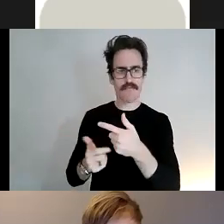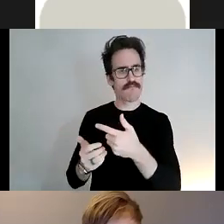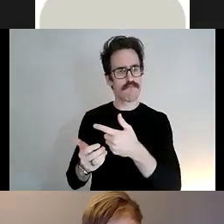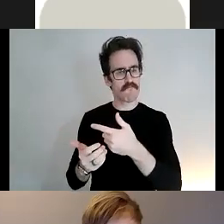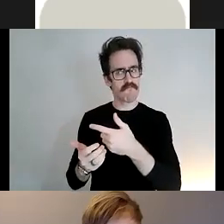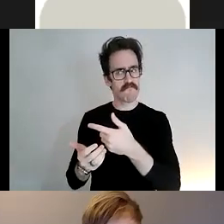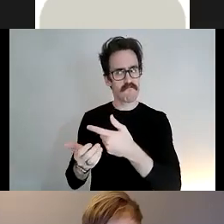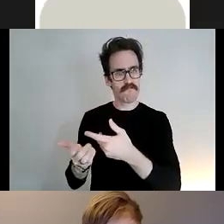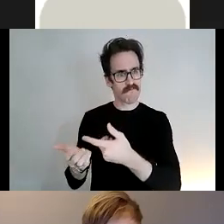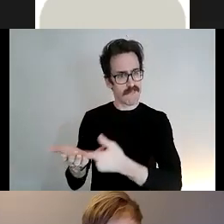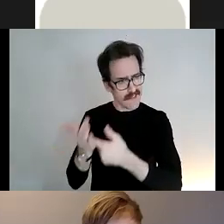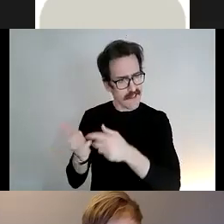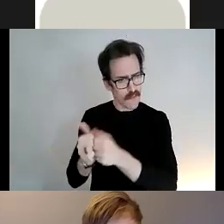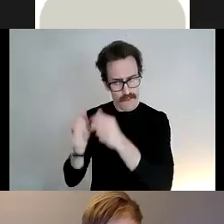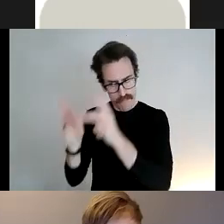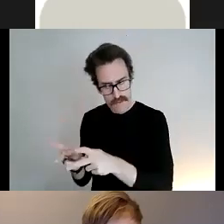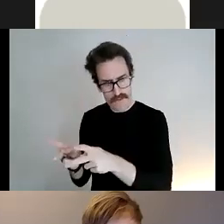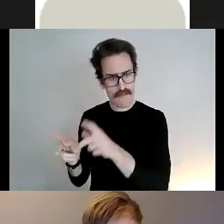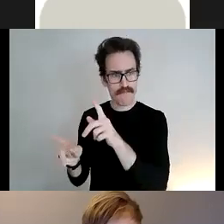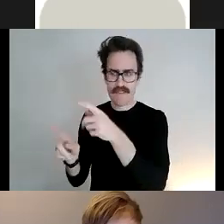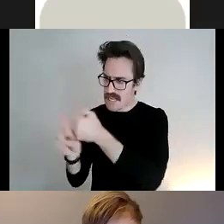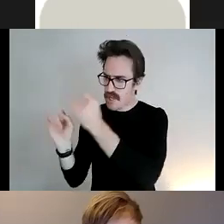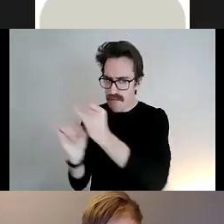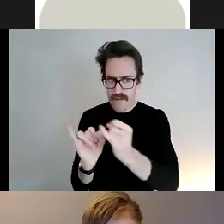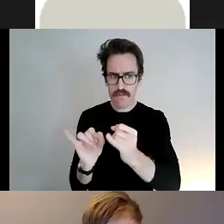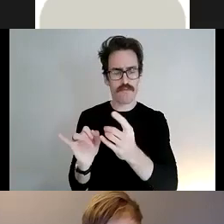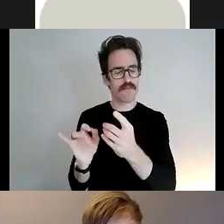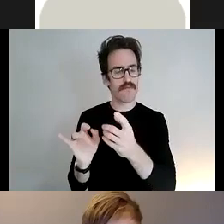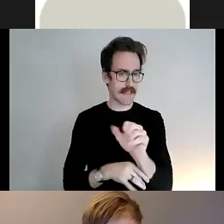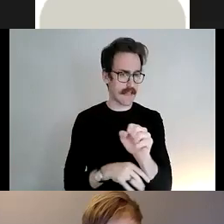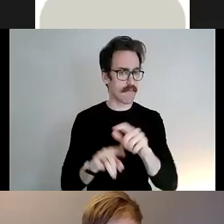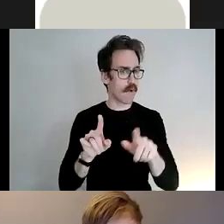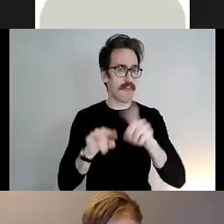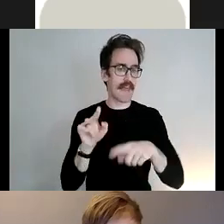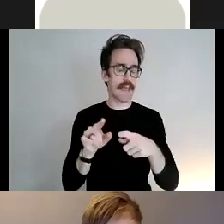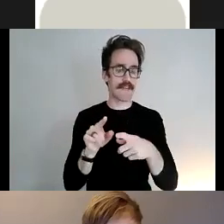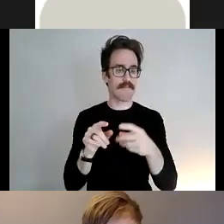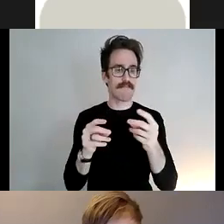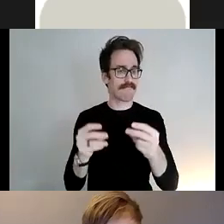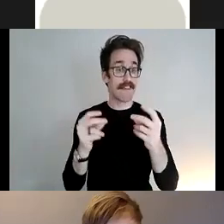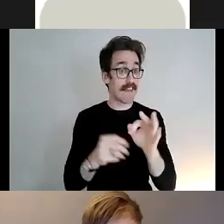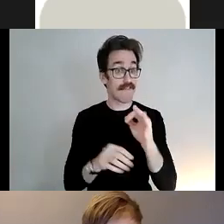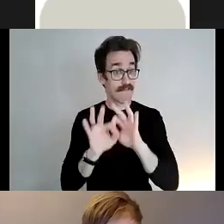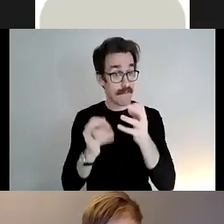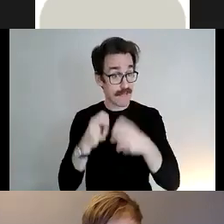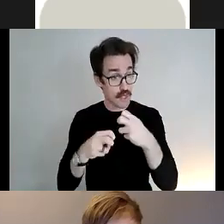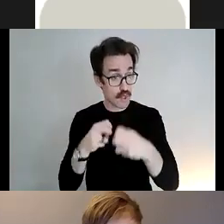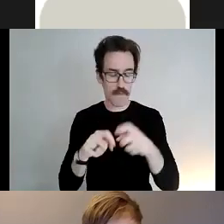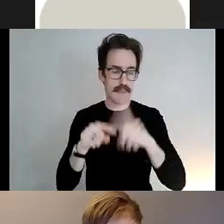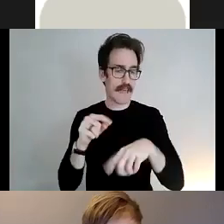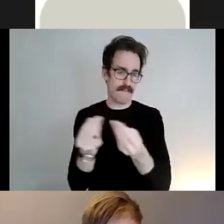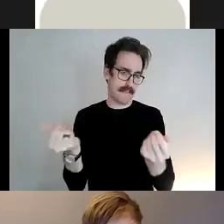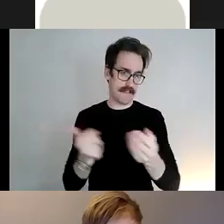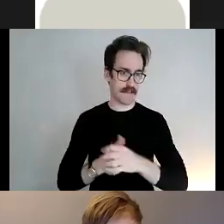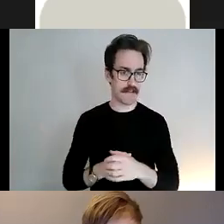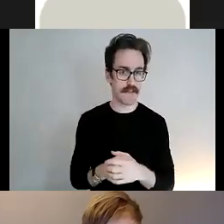incapable individual and consider their pre-capable wishes. But we can't make folks get along. We also can't create more